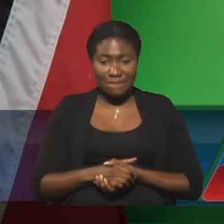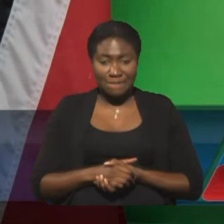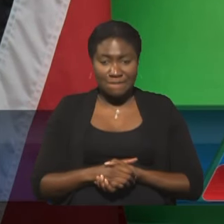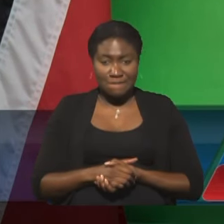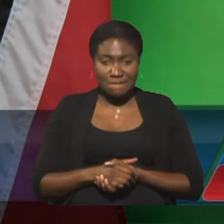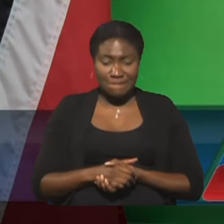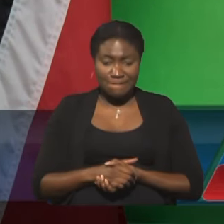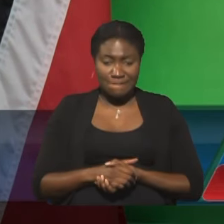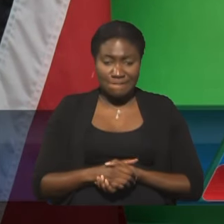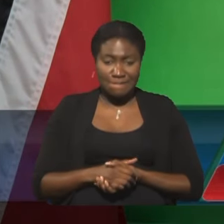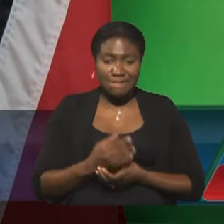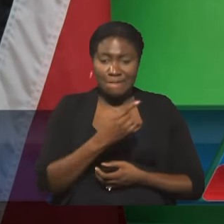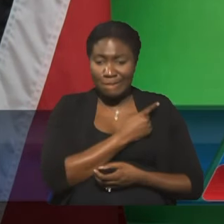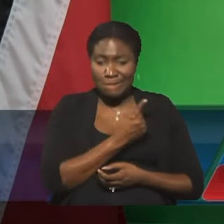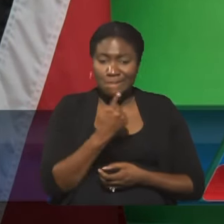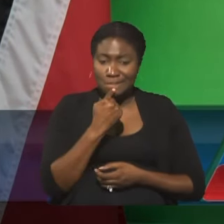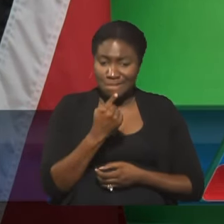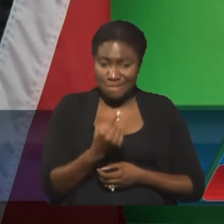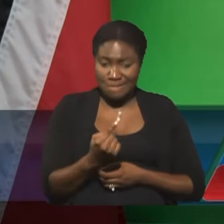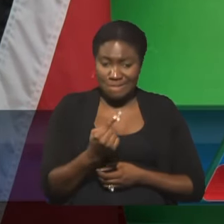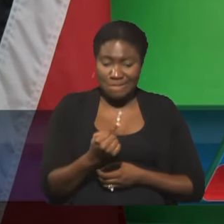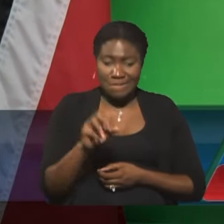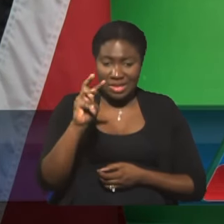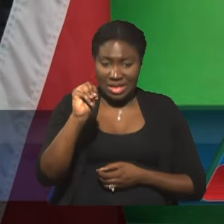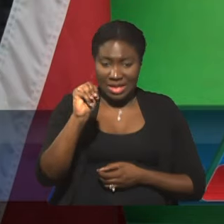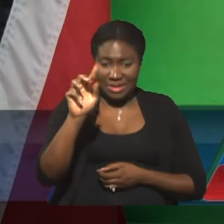To a multifaceted service leader